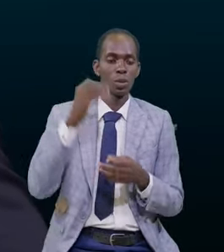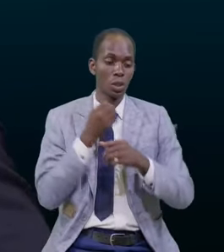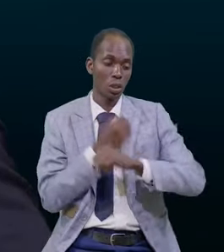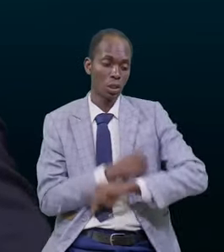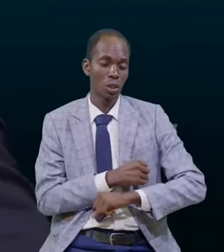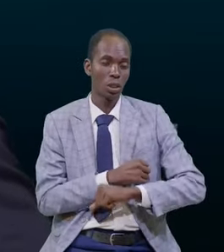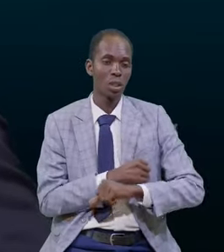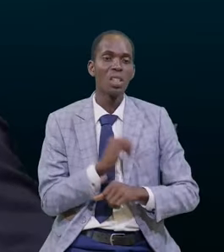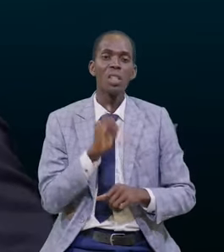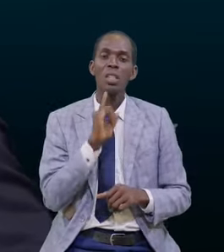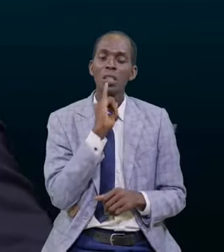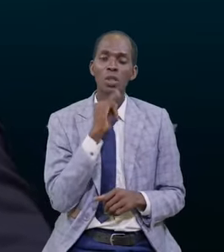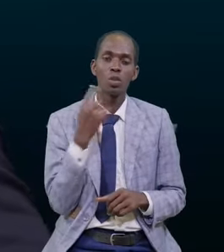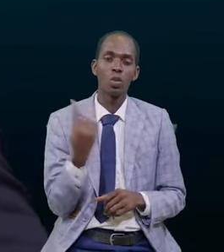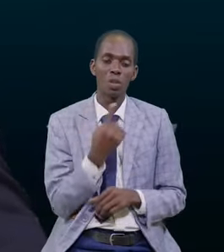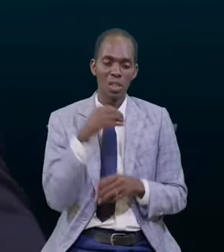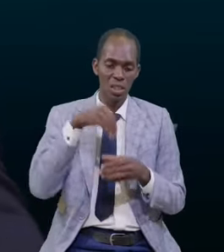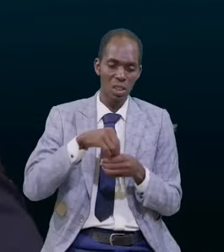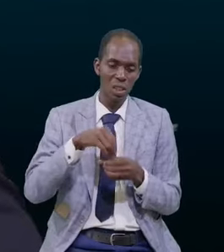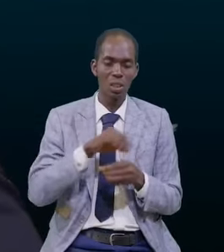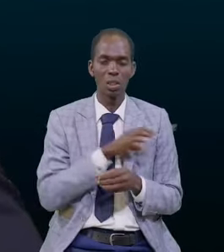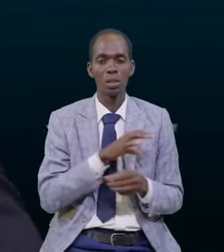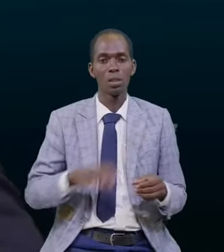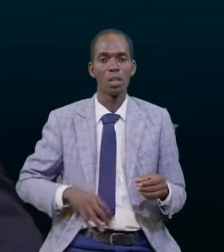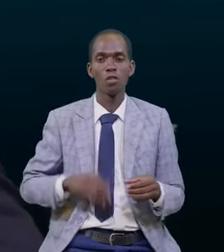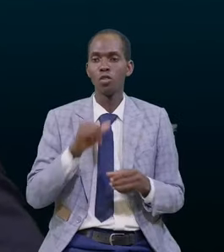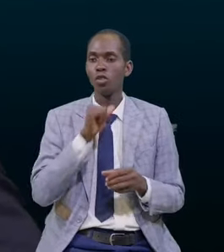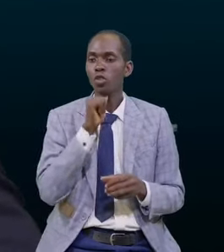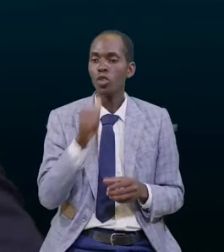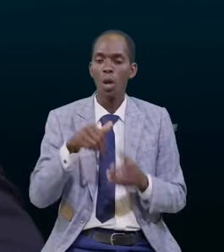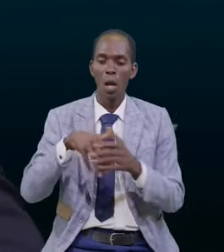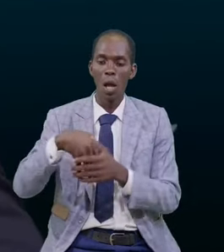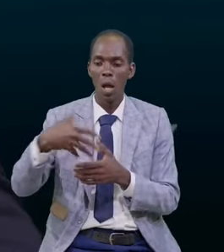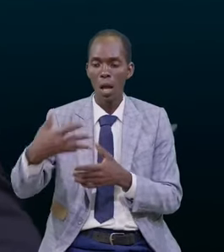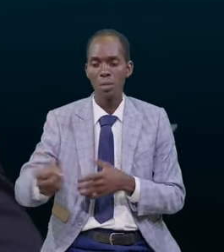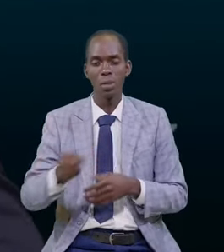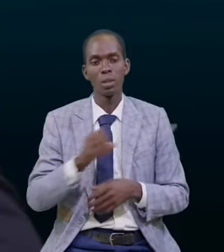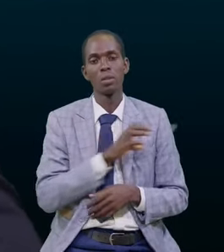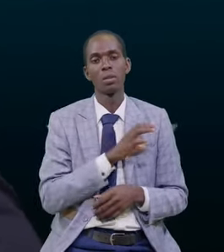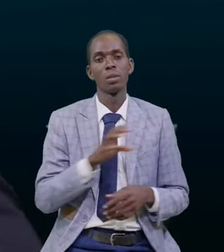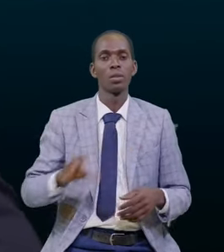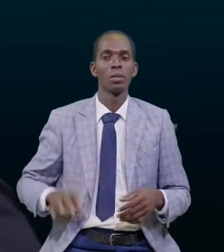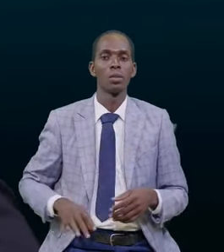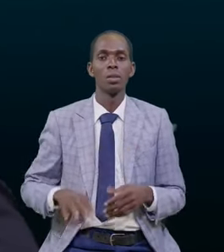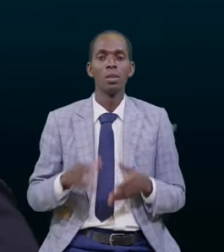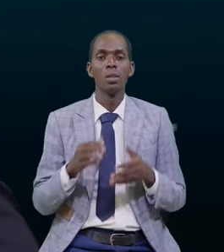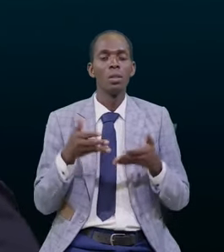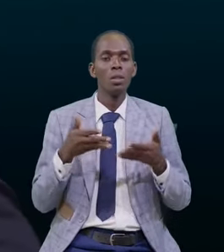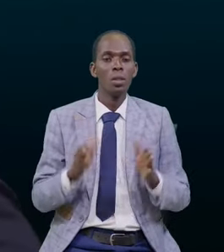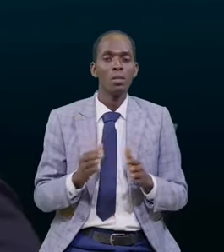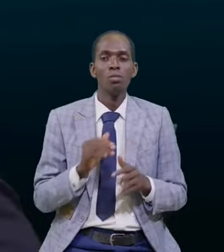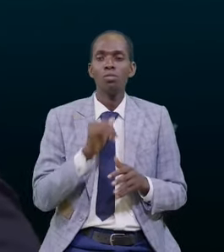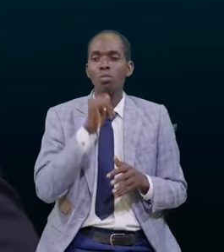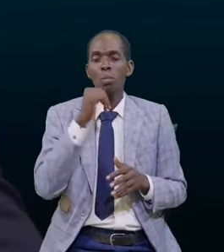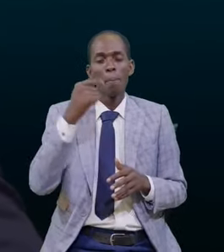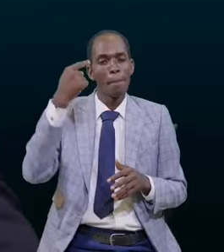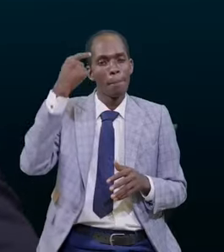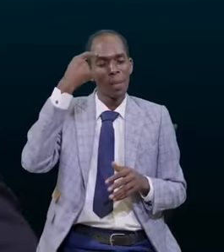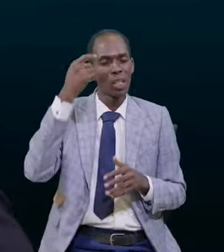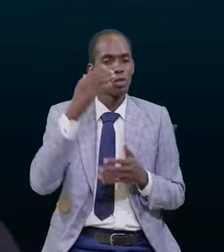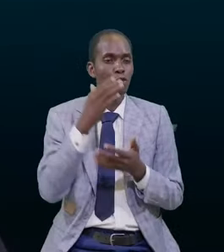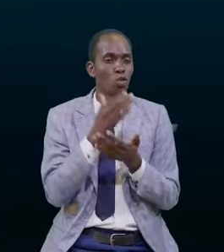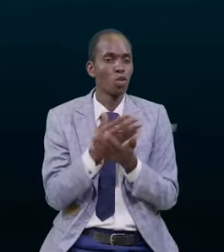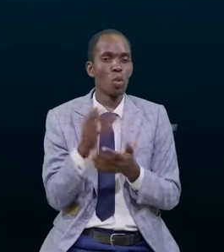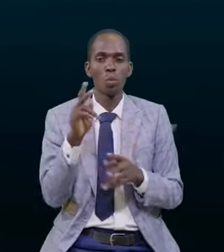outside Christ if he backslides uh let's uh not mind all this uh you know some people are more